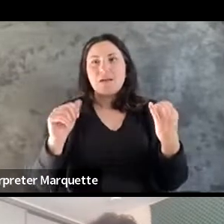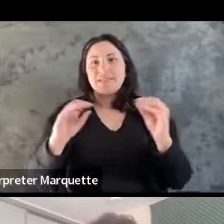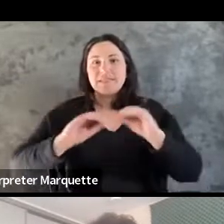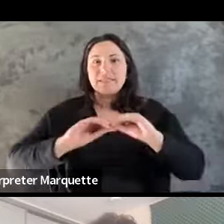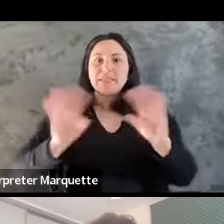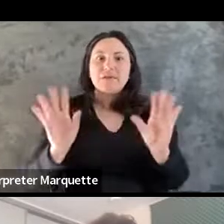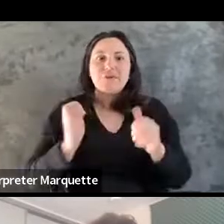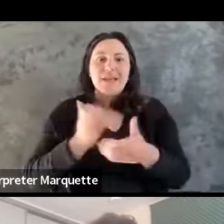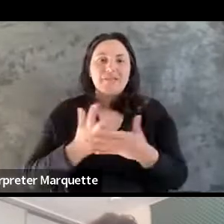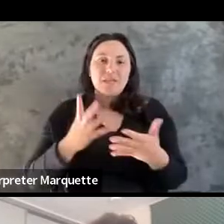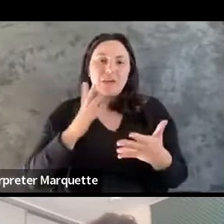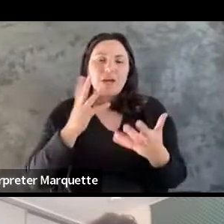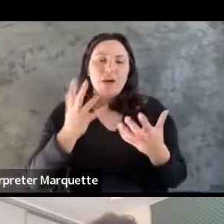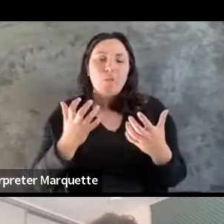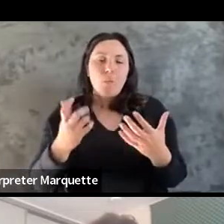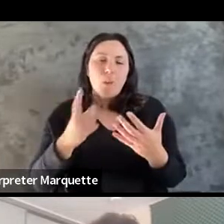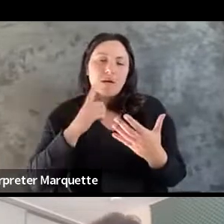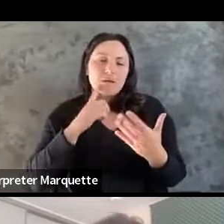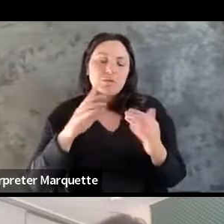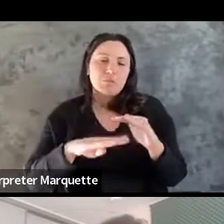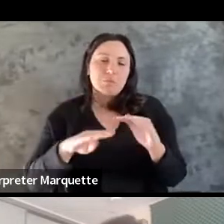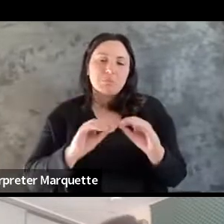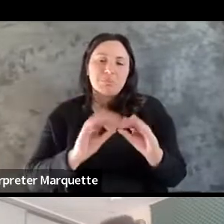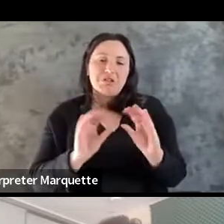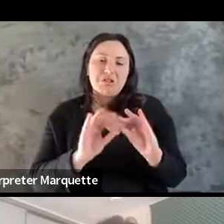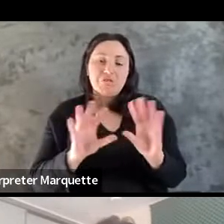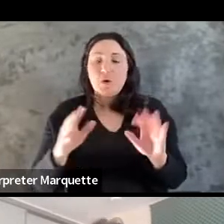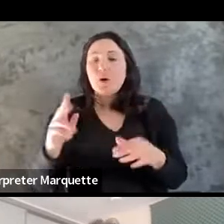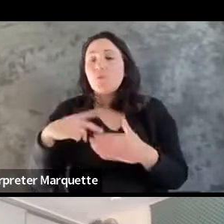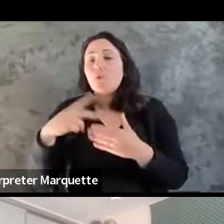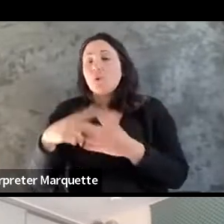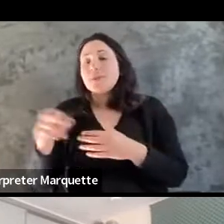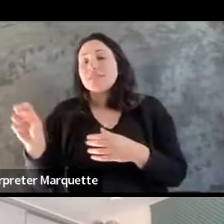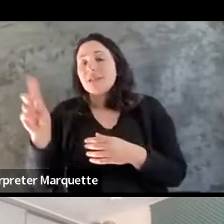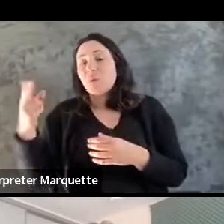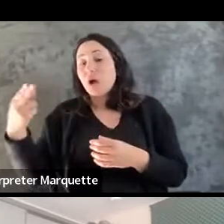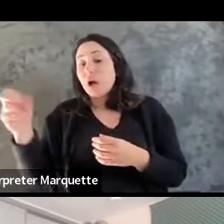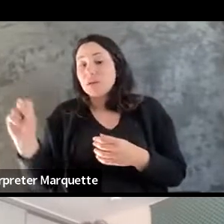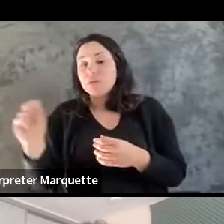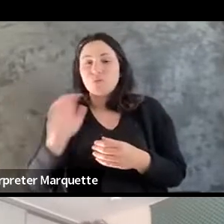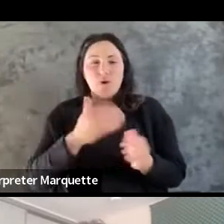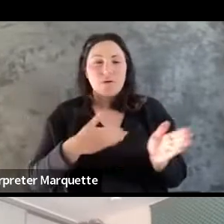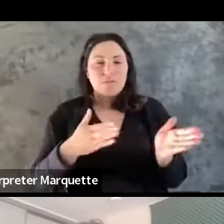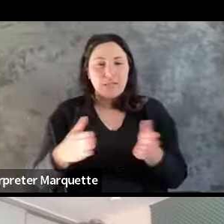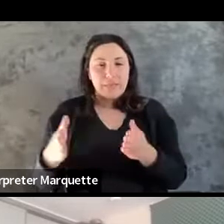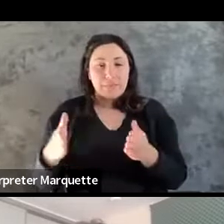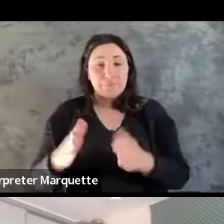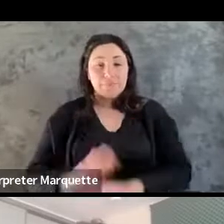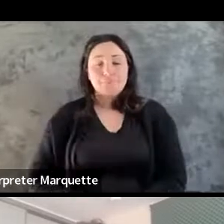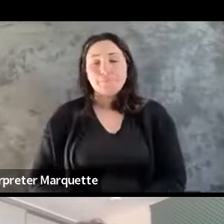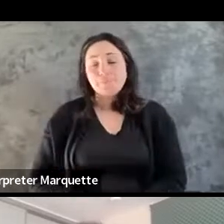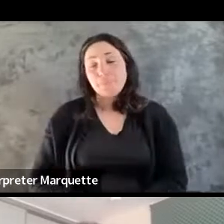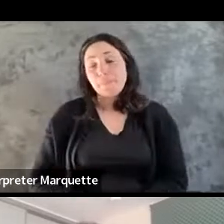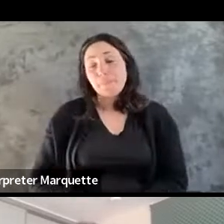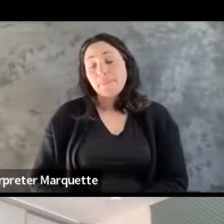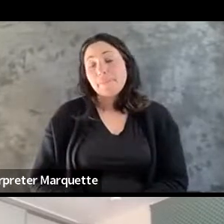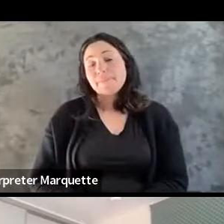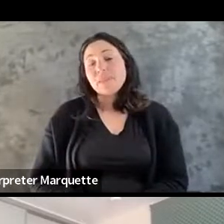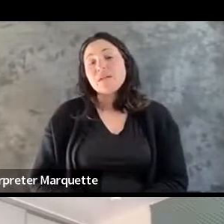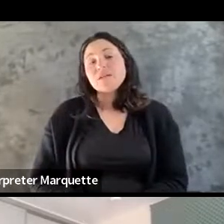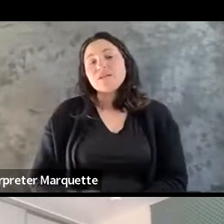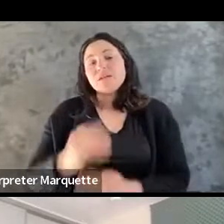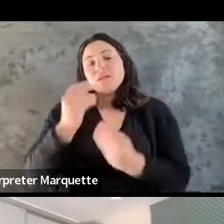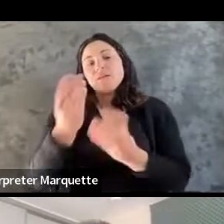now vis-a-vis that program at San Diego High and what some of our plans are going forward. So for